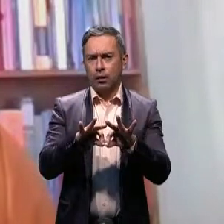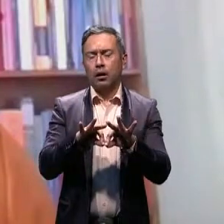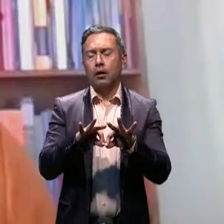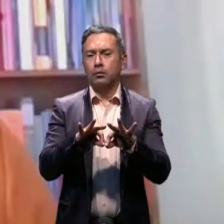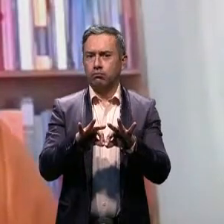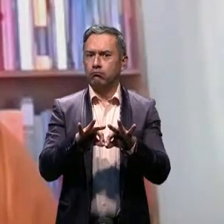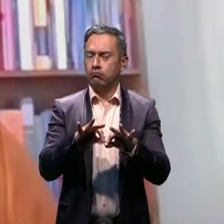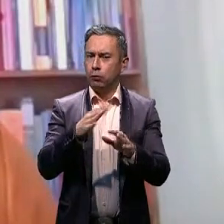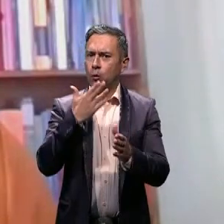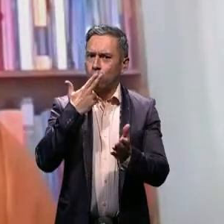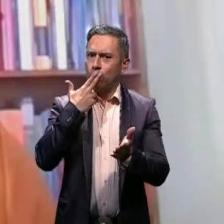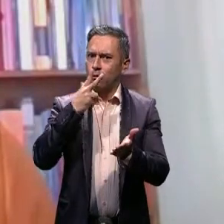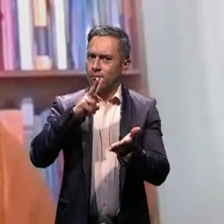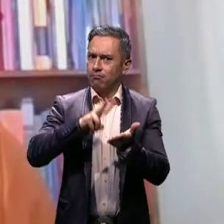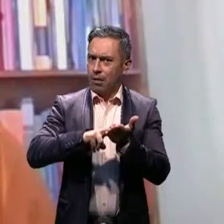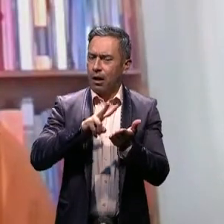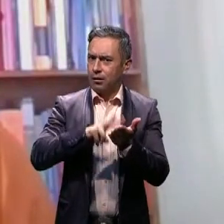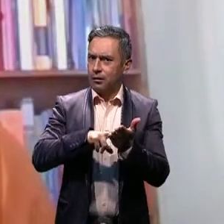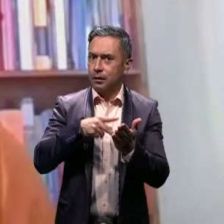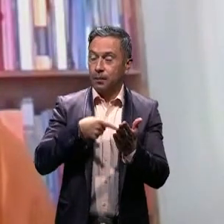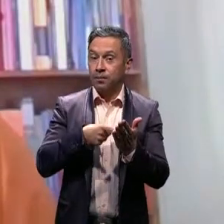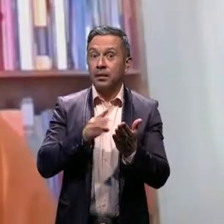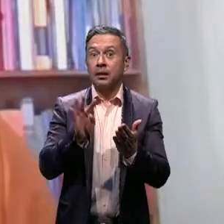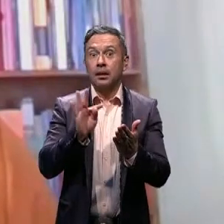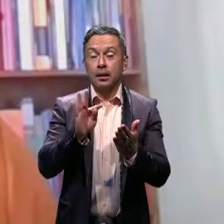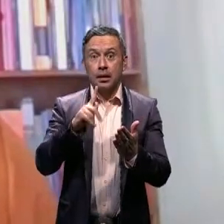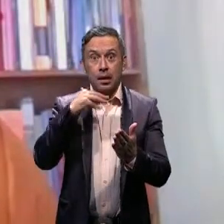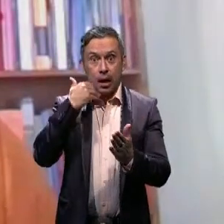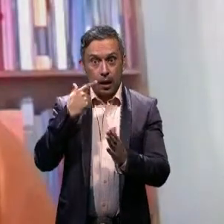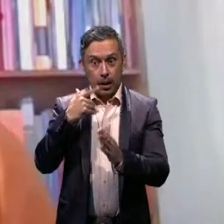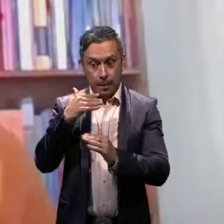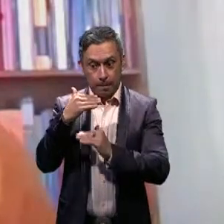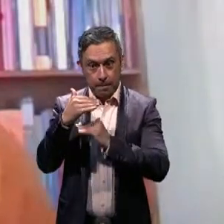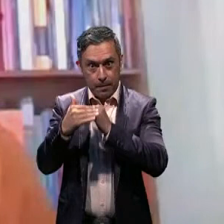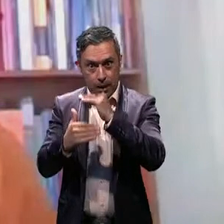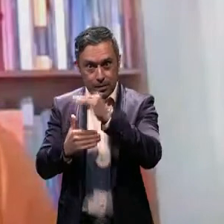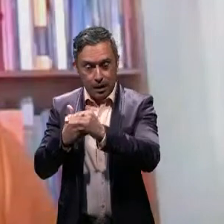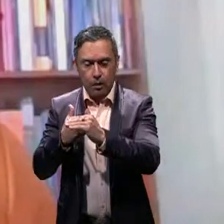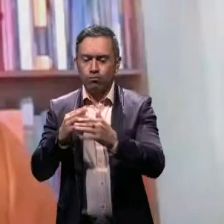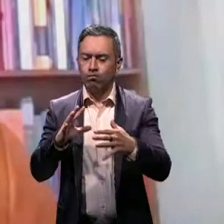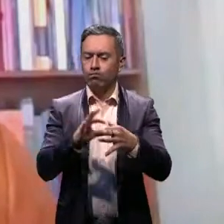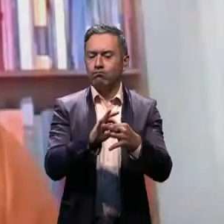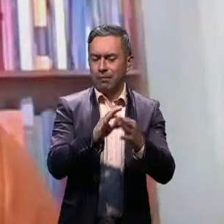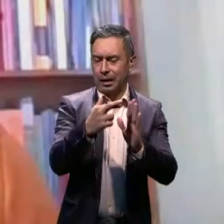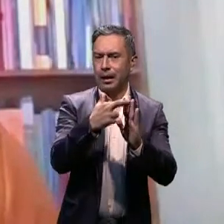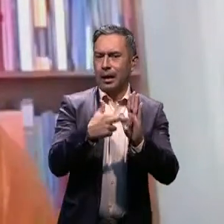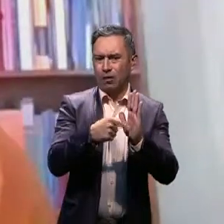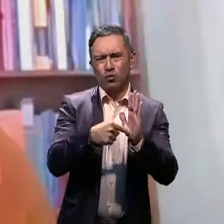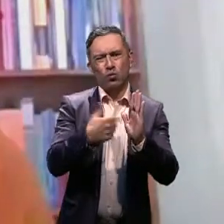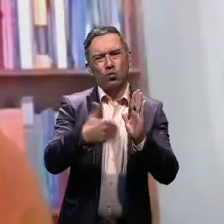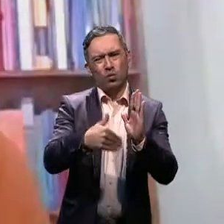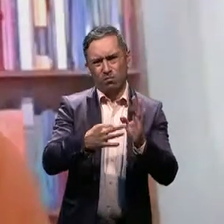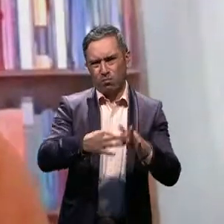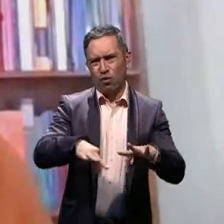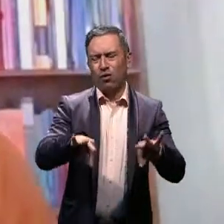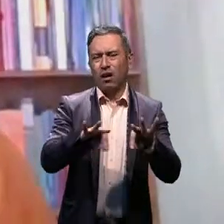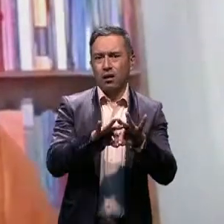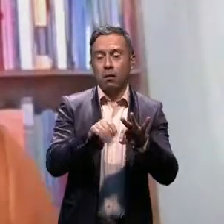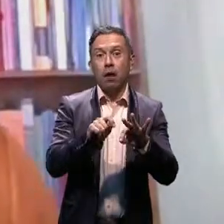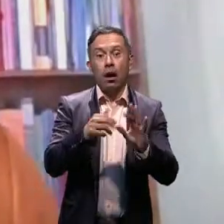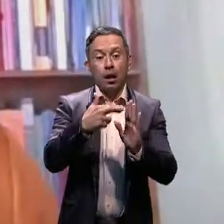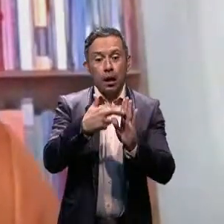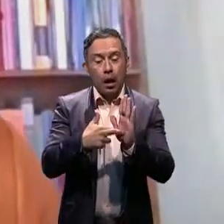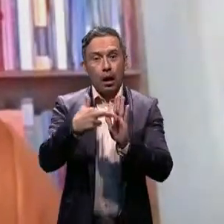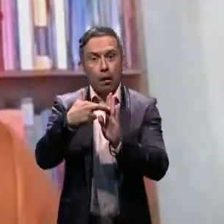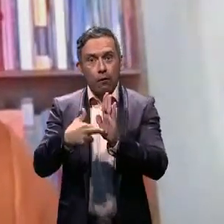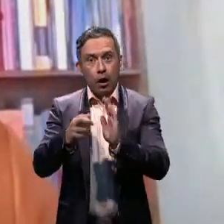They are substantive in generating progress. However, they are not